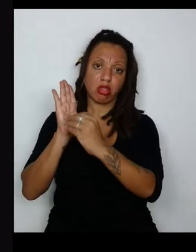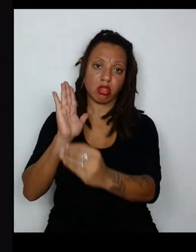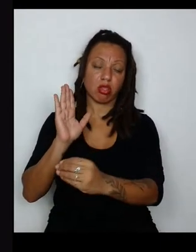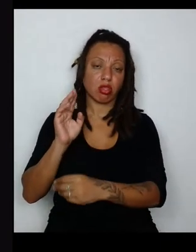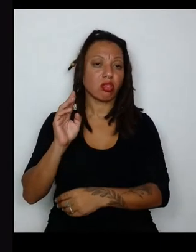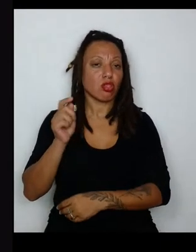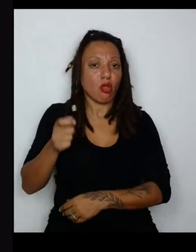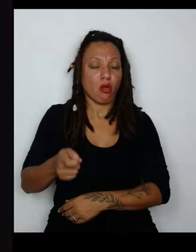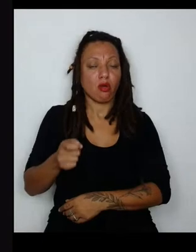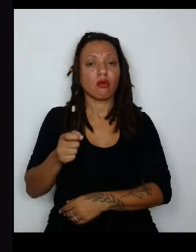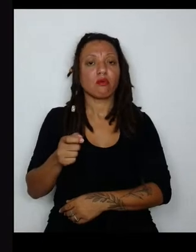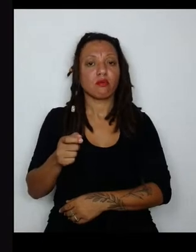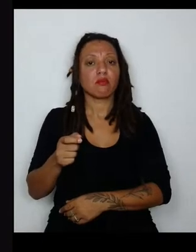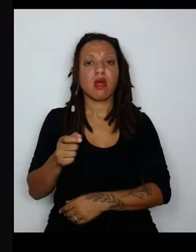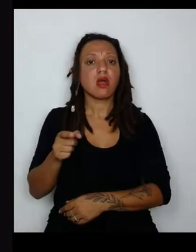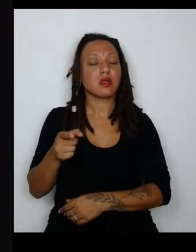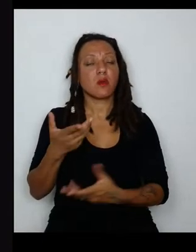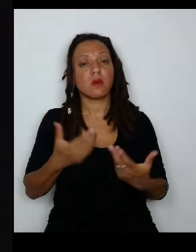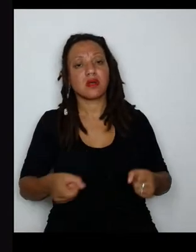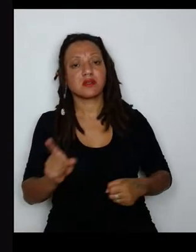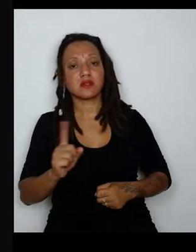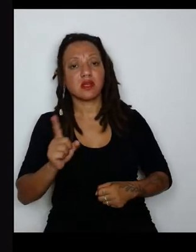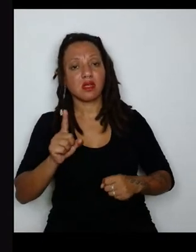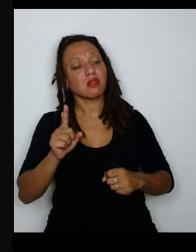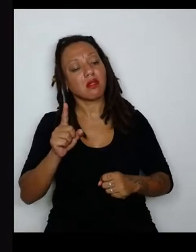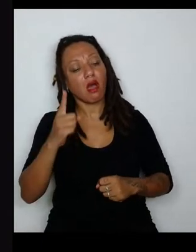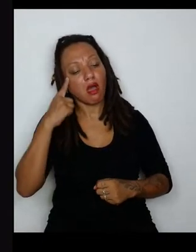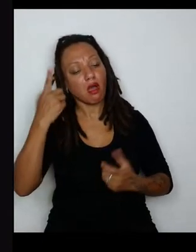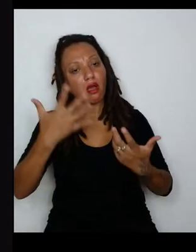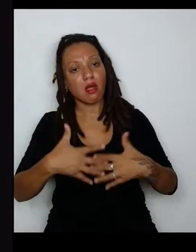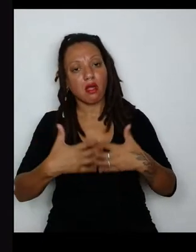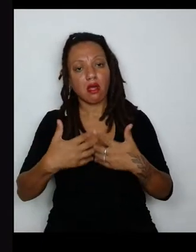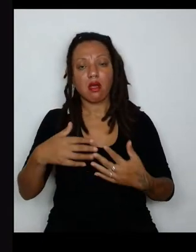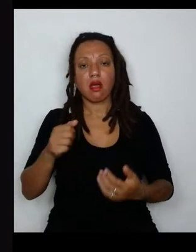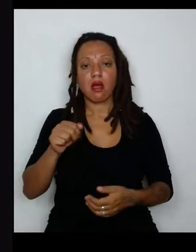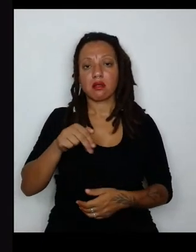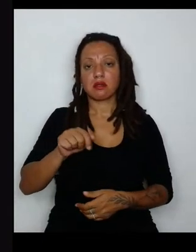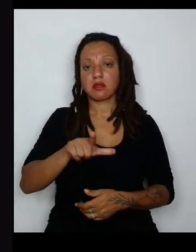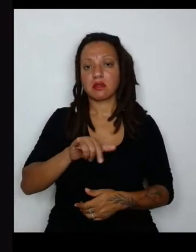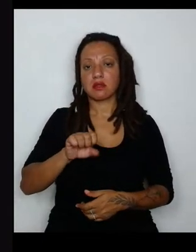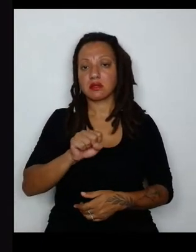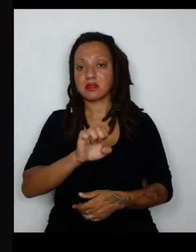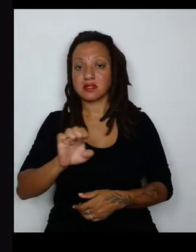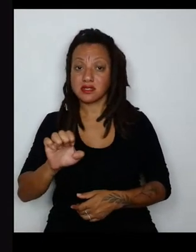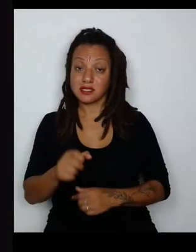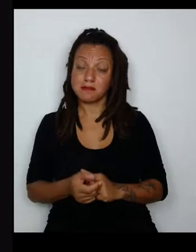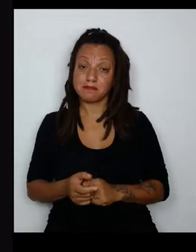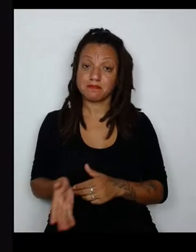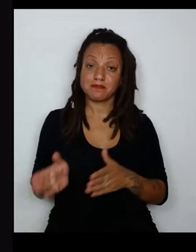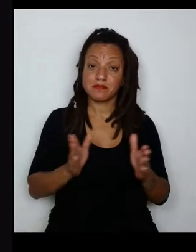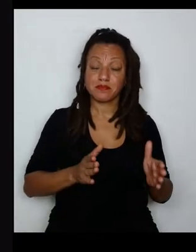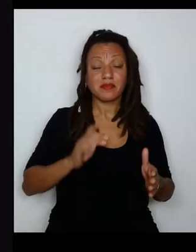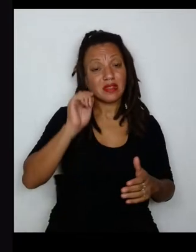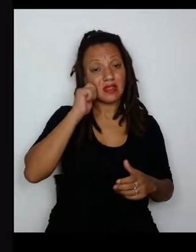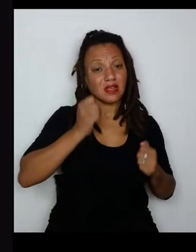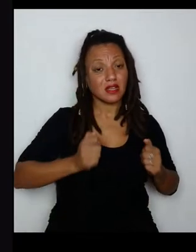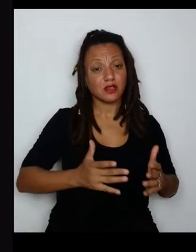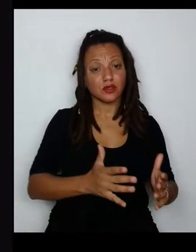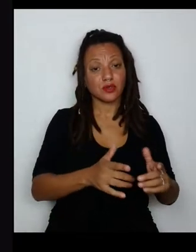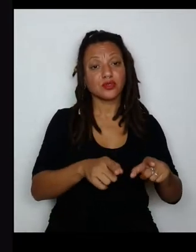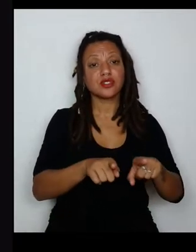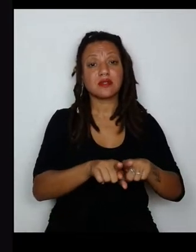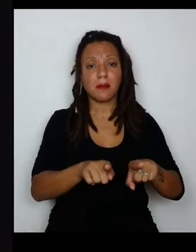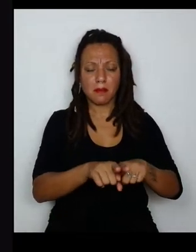whiteness like blackness refers to skin color but it also transcends the actual